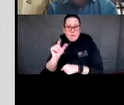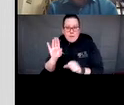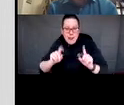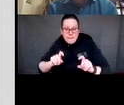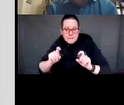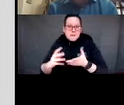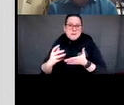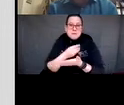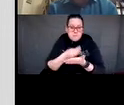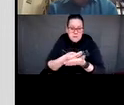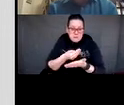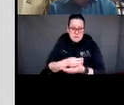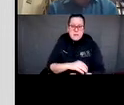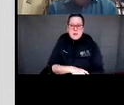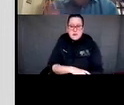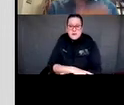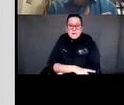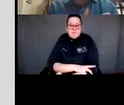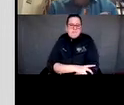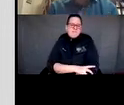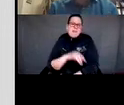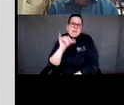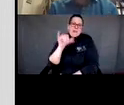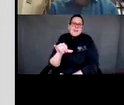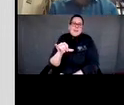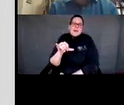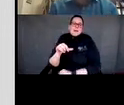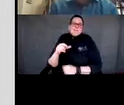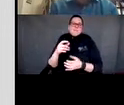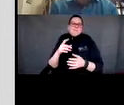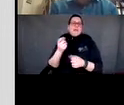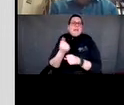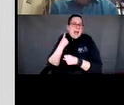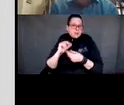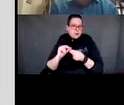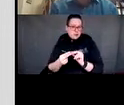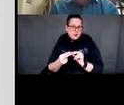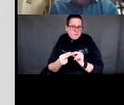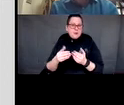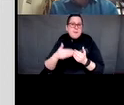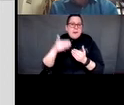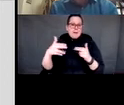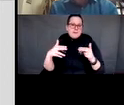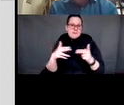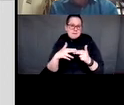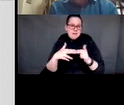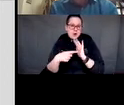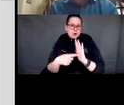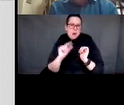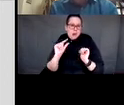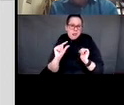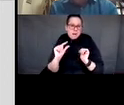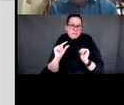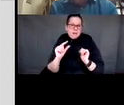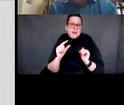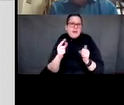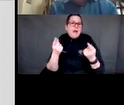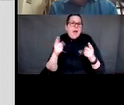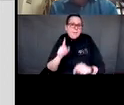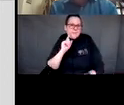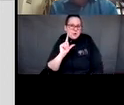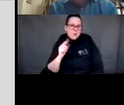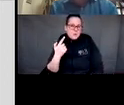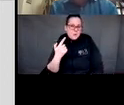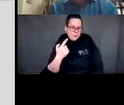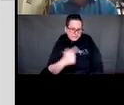testing. So that's kind of the last year's numbers. The next slide, I think, leads into a little bit what we did with 21.